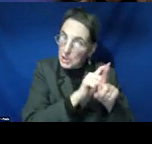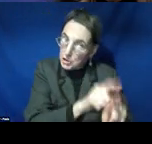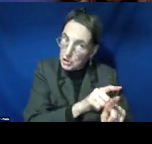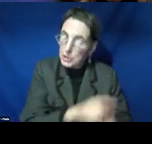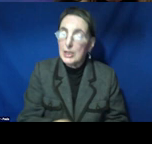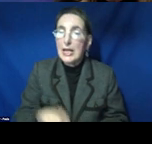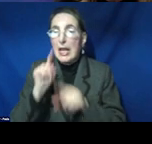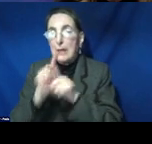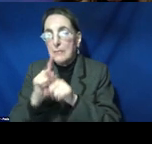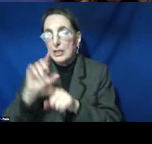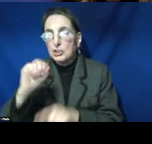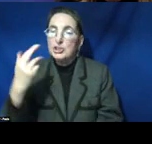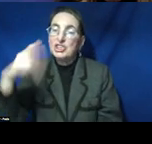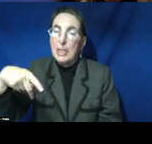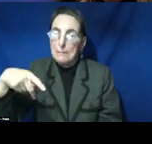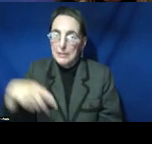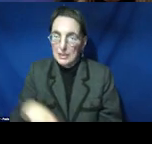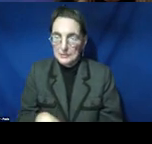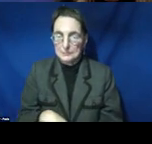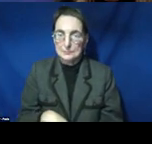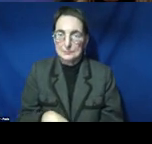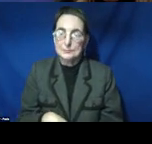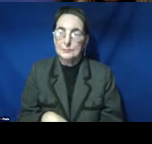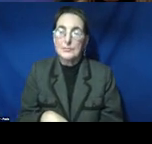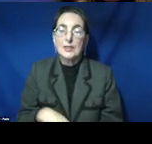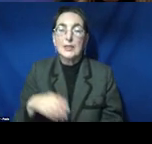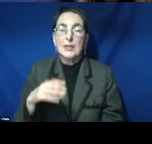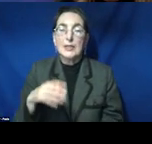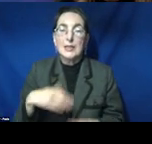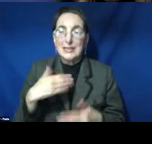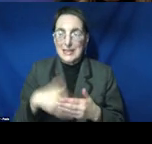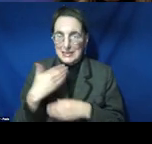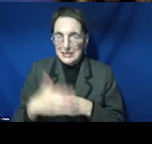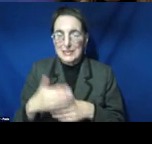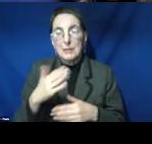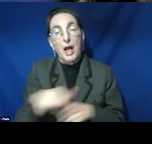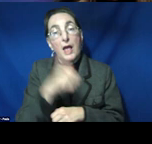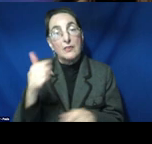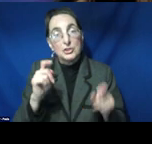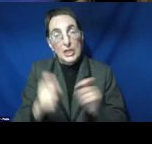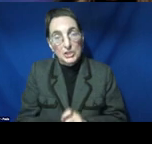Next slide, please. Now, some of the other changes that are worth mentioning to you